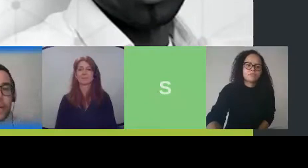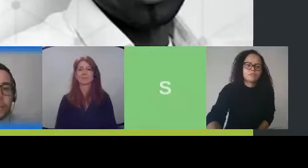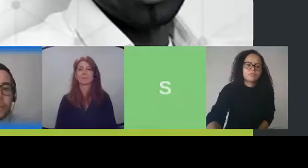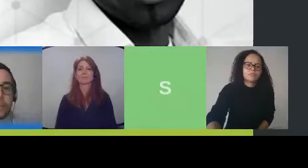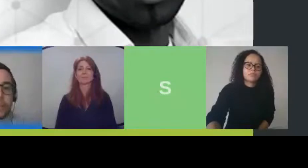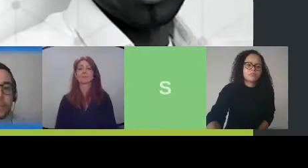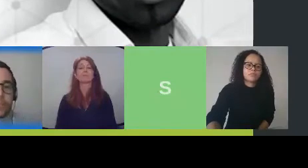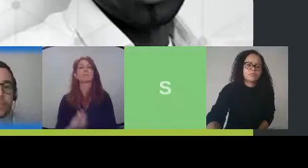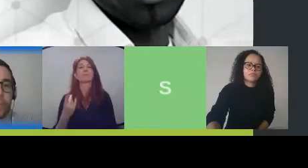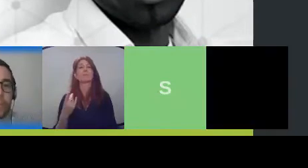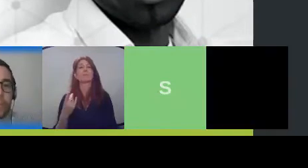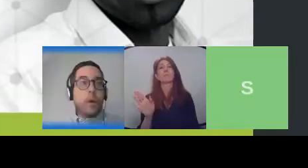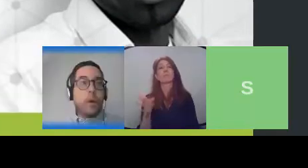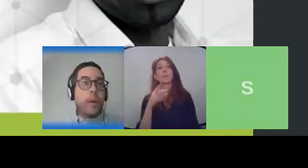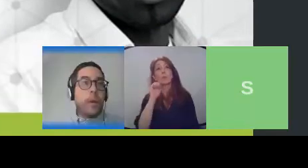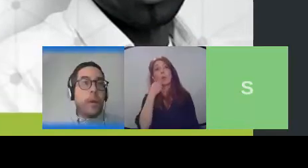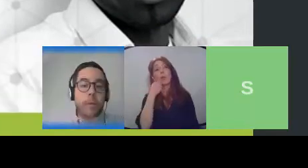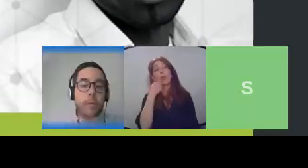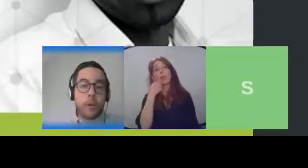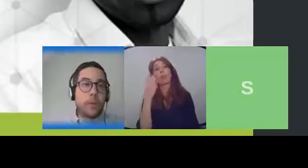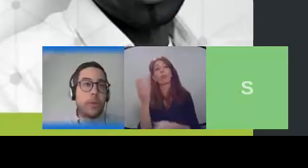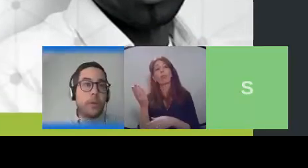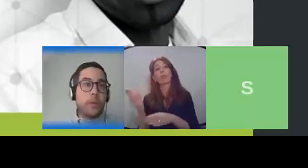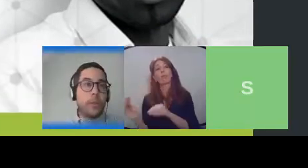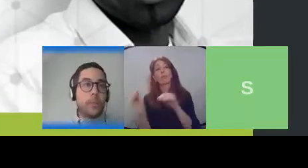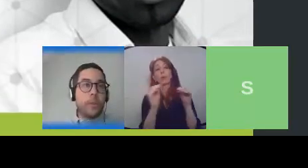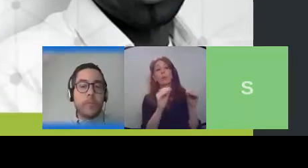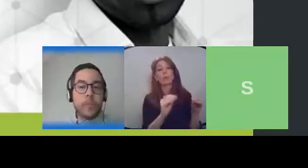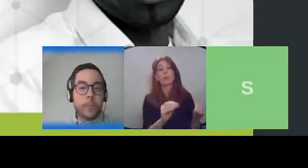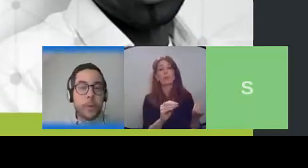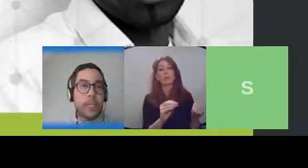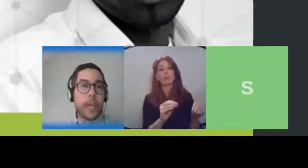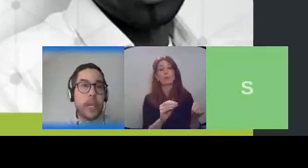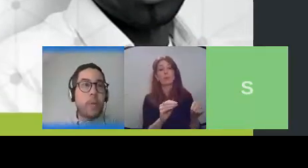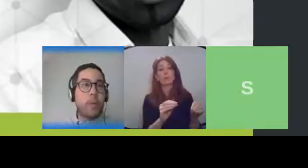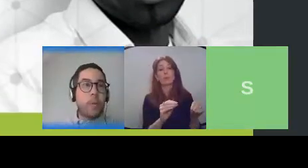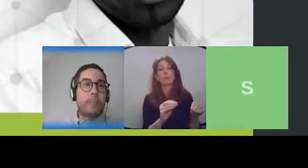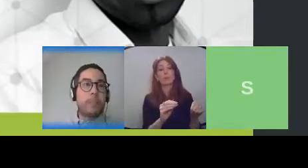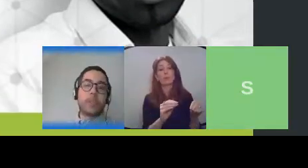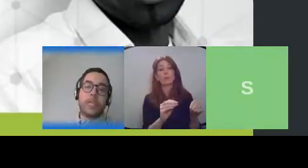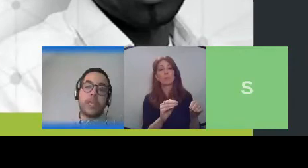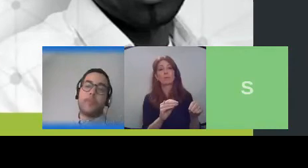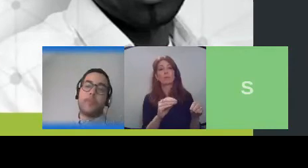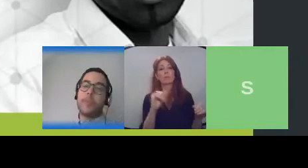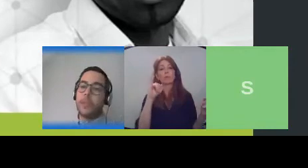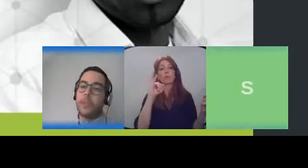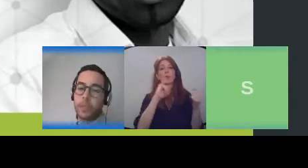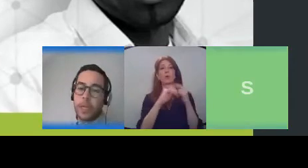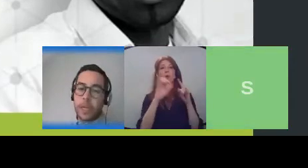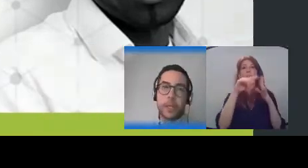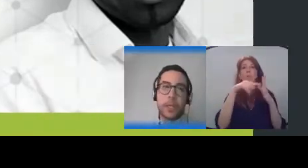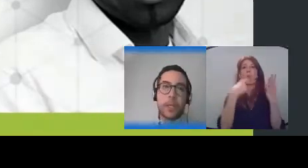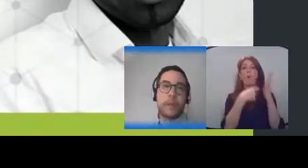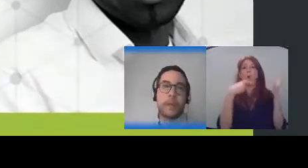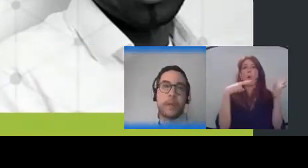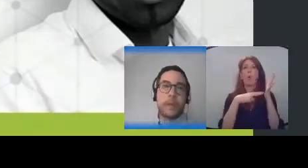We will now swiftly move on to Spon. So Spon is a award-winning product that is helping millions of